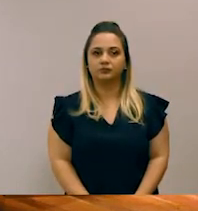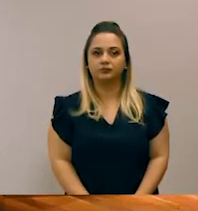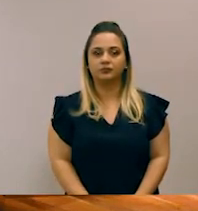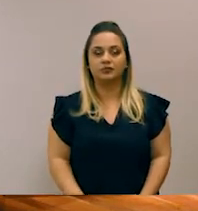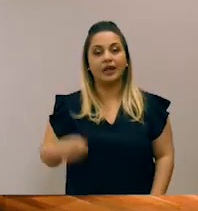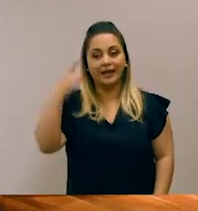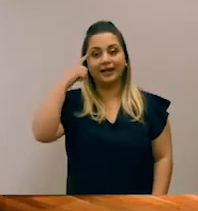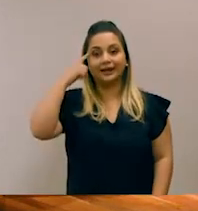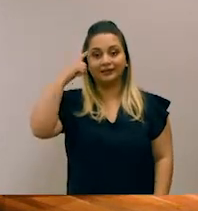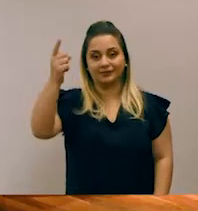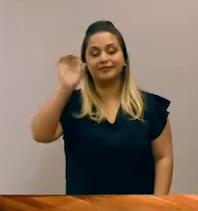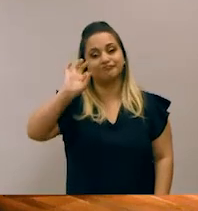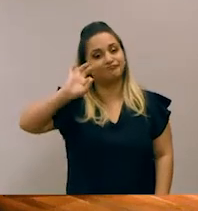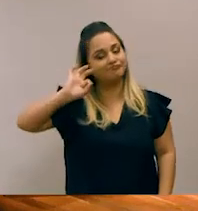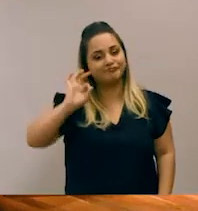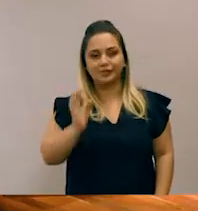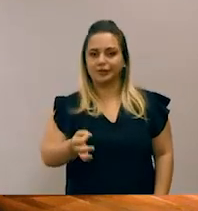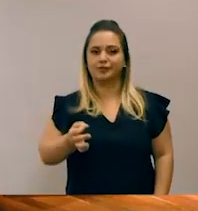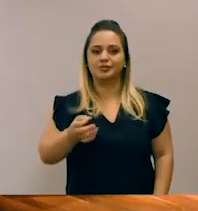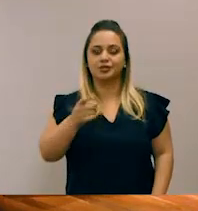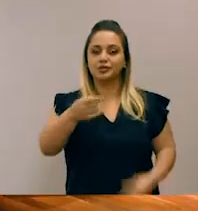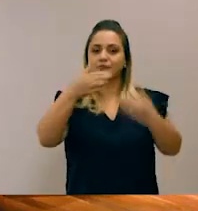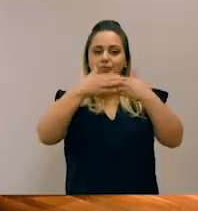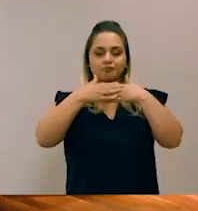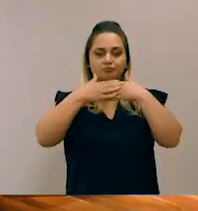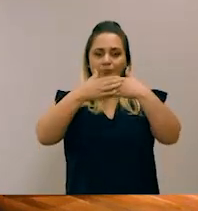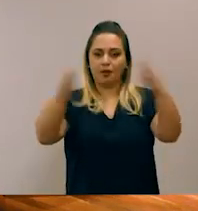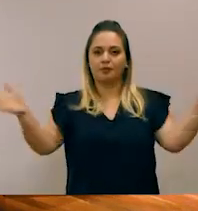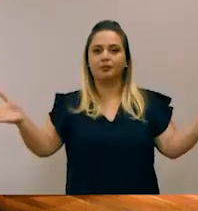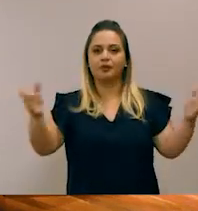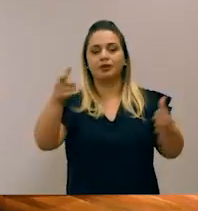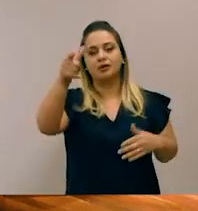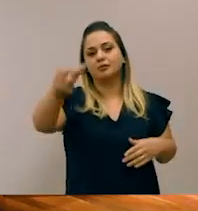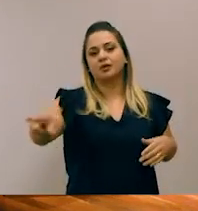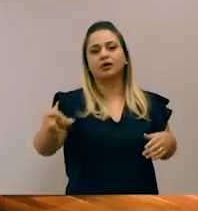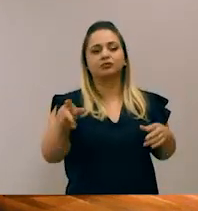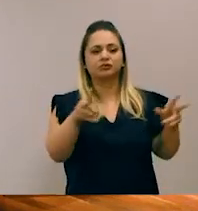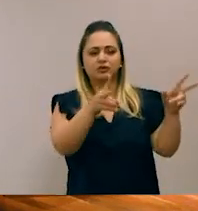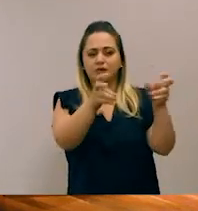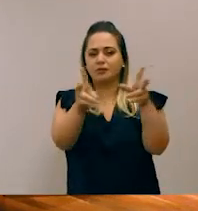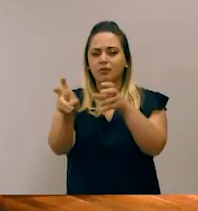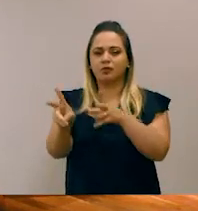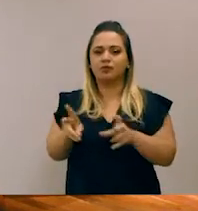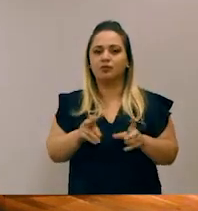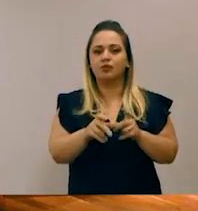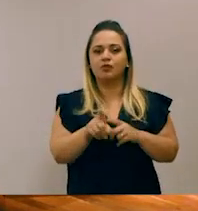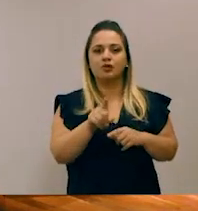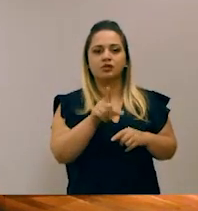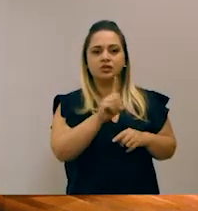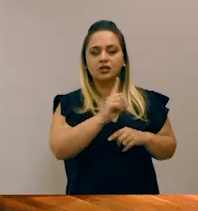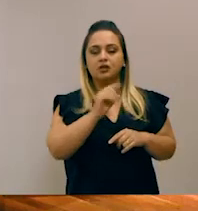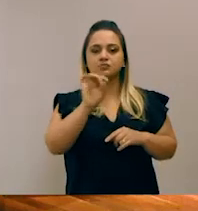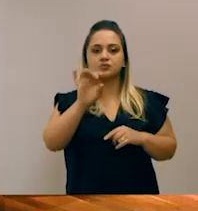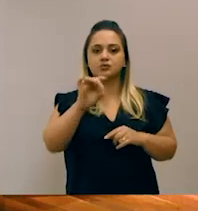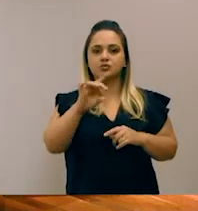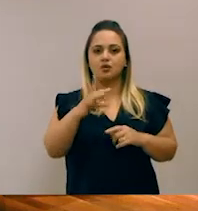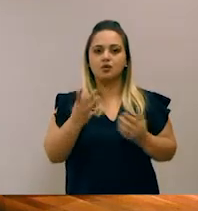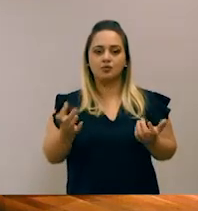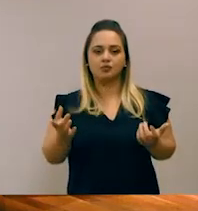The idea is exactly this, what you're saying, to open it to other perceptions,